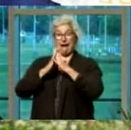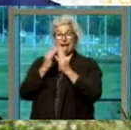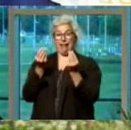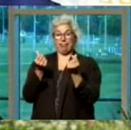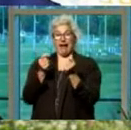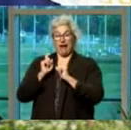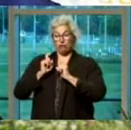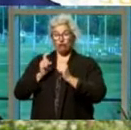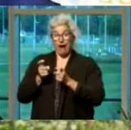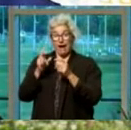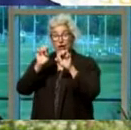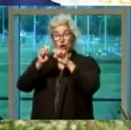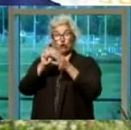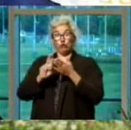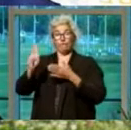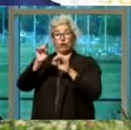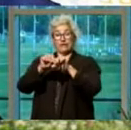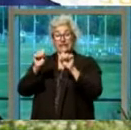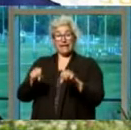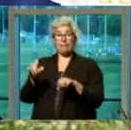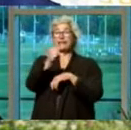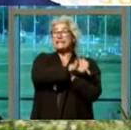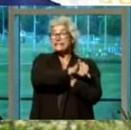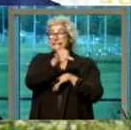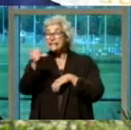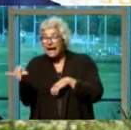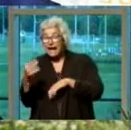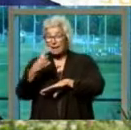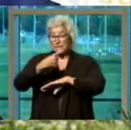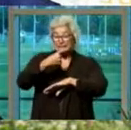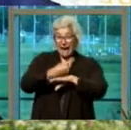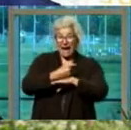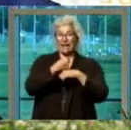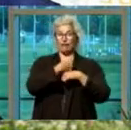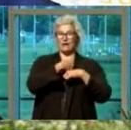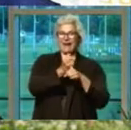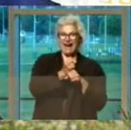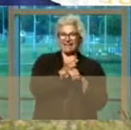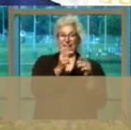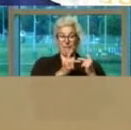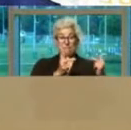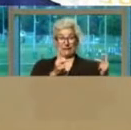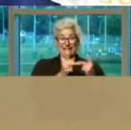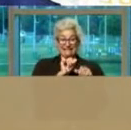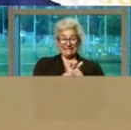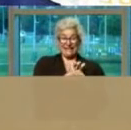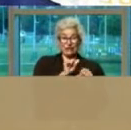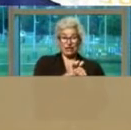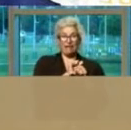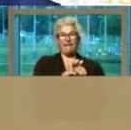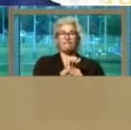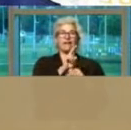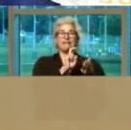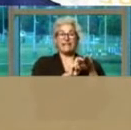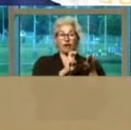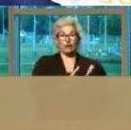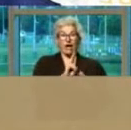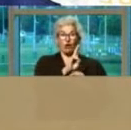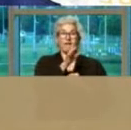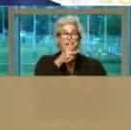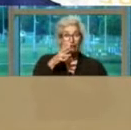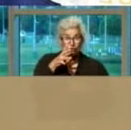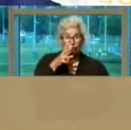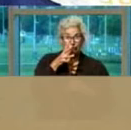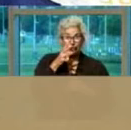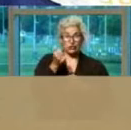on the same day that he created the position of Secretary of Agriculture for the United States, July 1st, 1862.